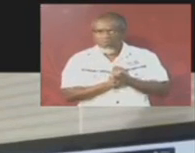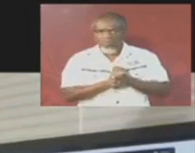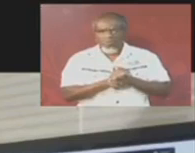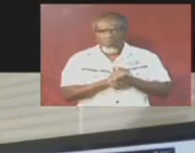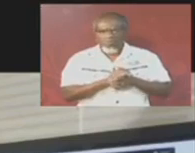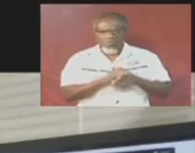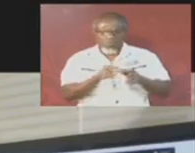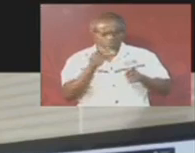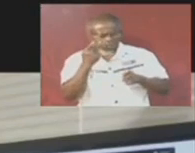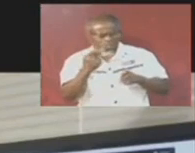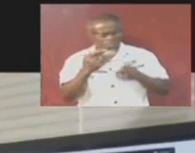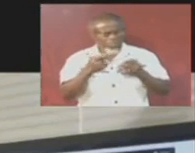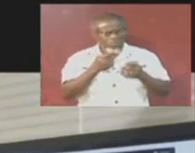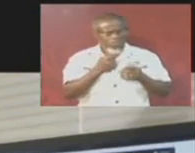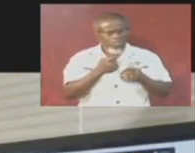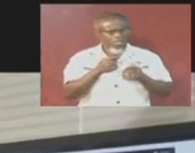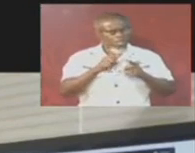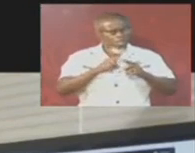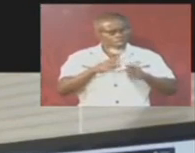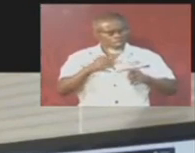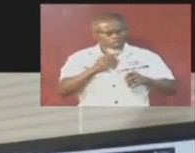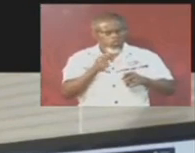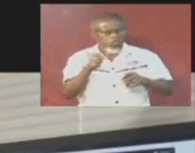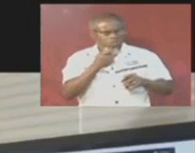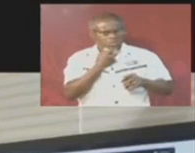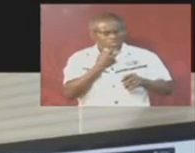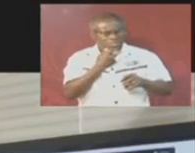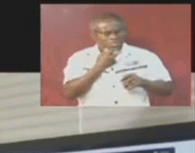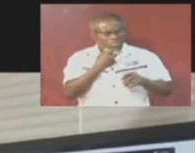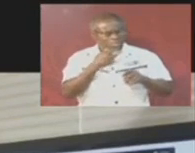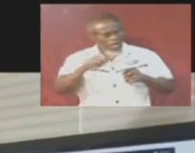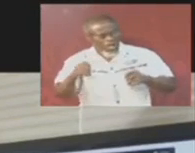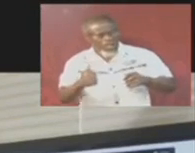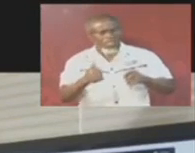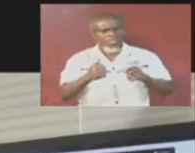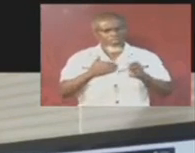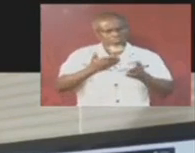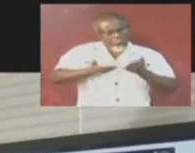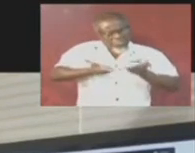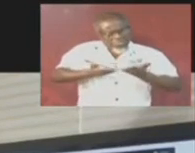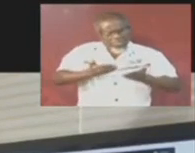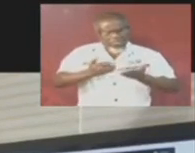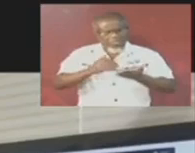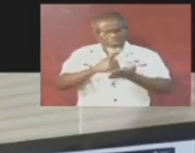stated, what else, is there something new that you